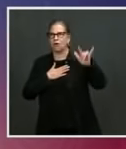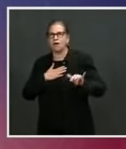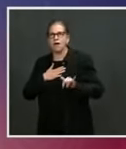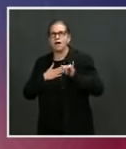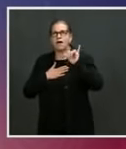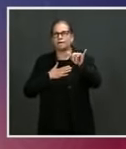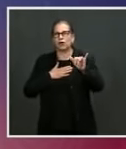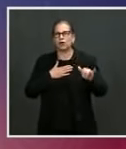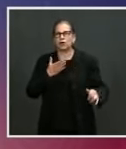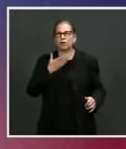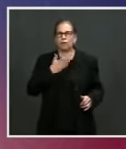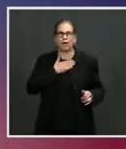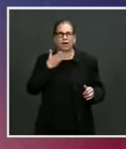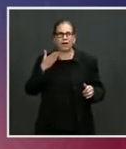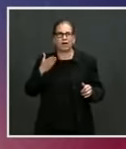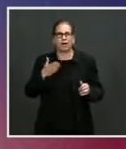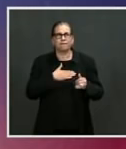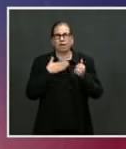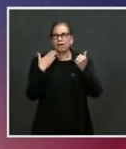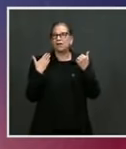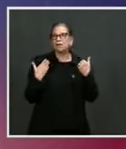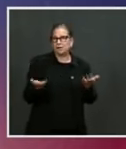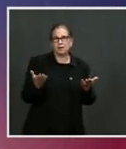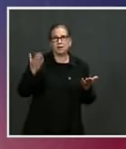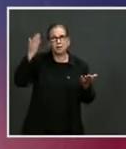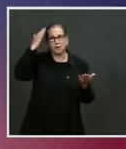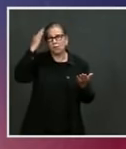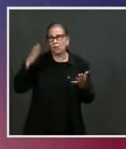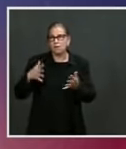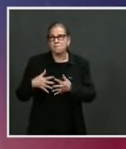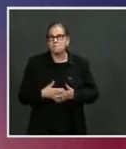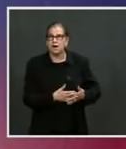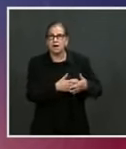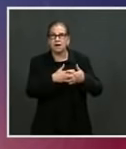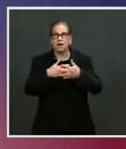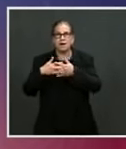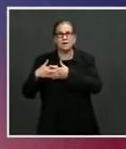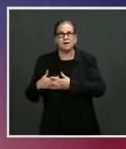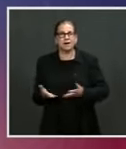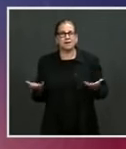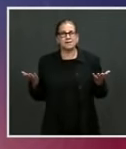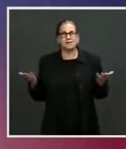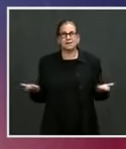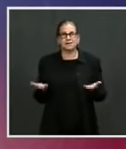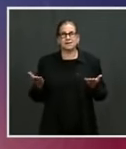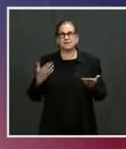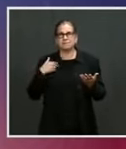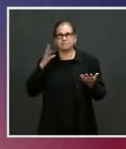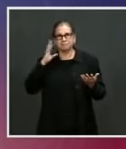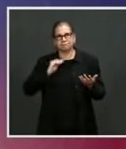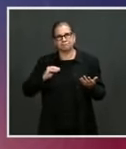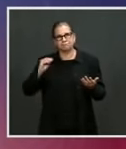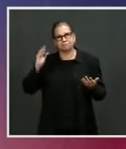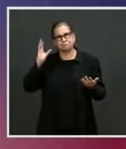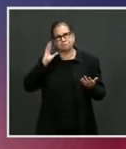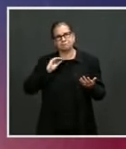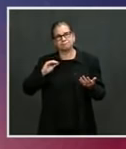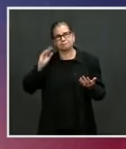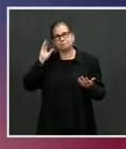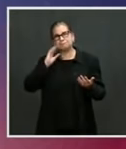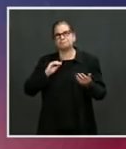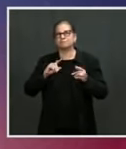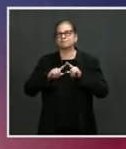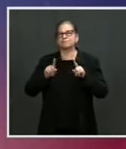You know, America has been forged in the battles and the fires of war. Our freedom and the freedom of